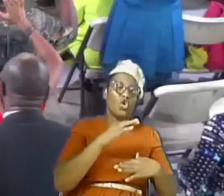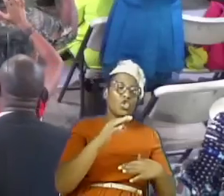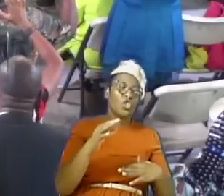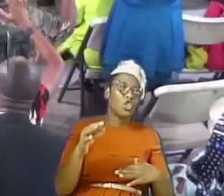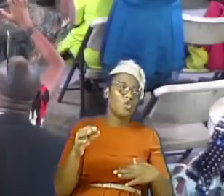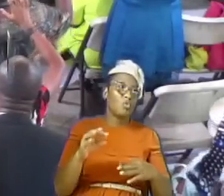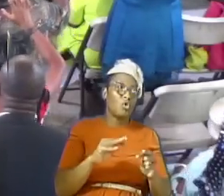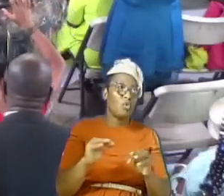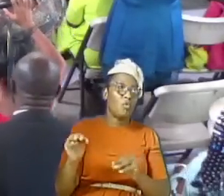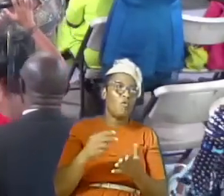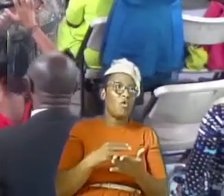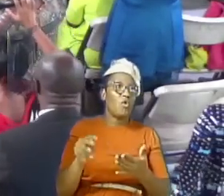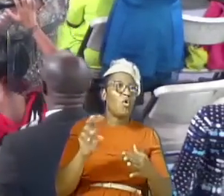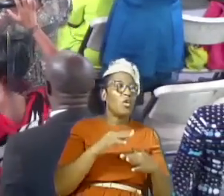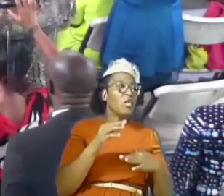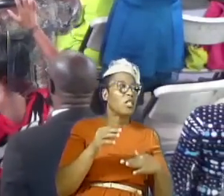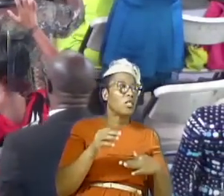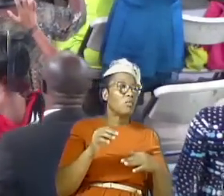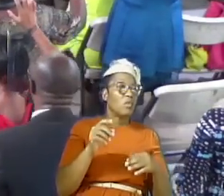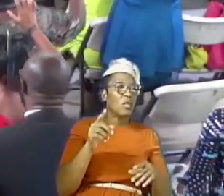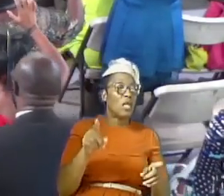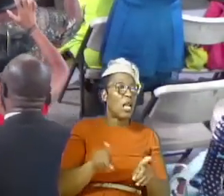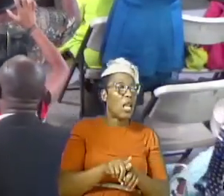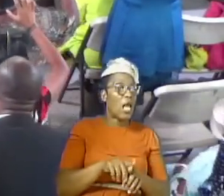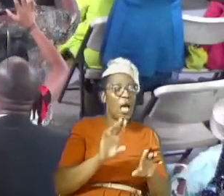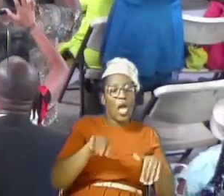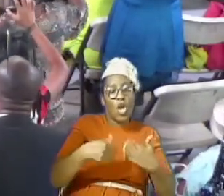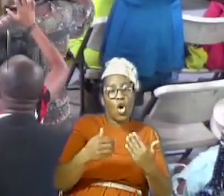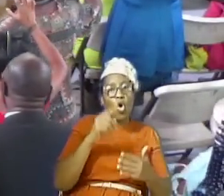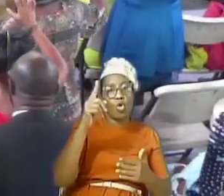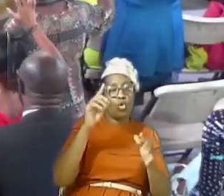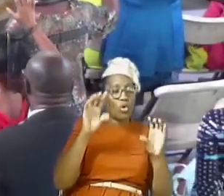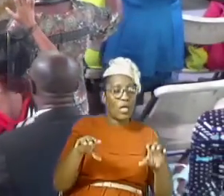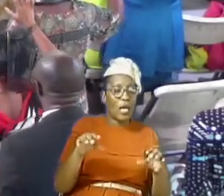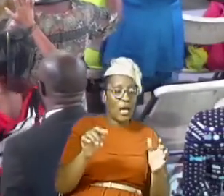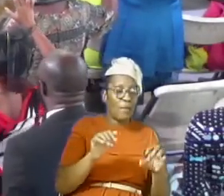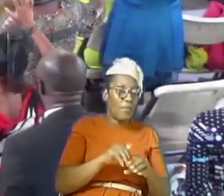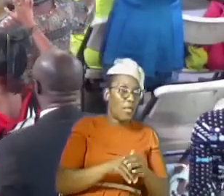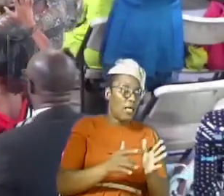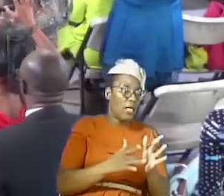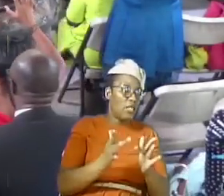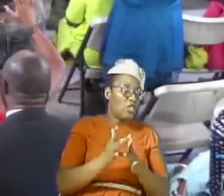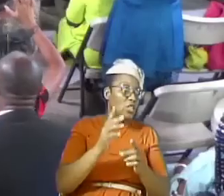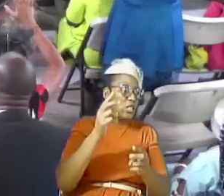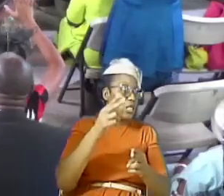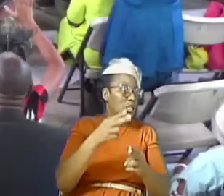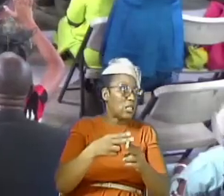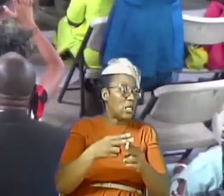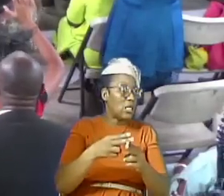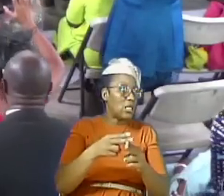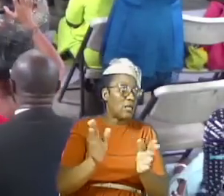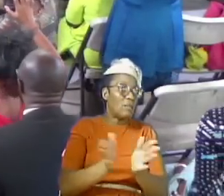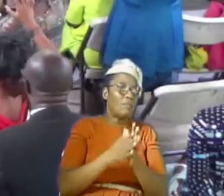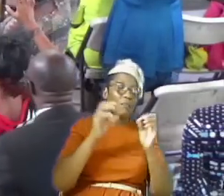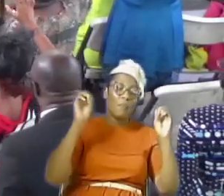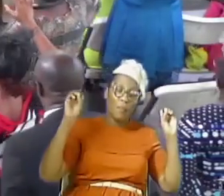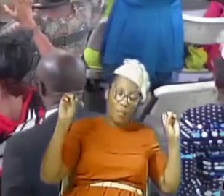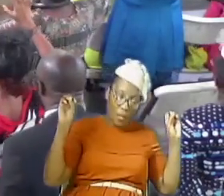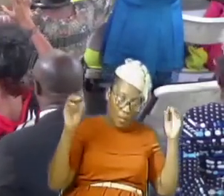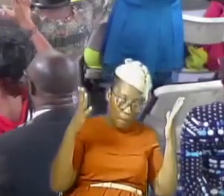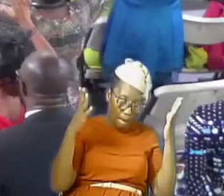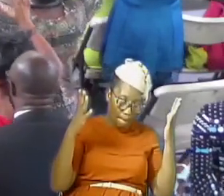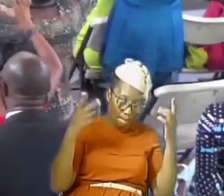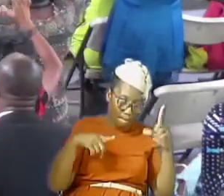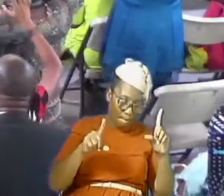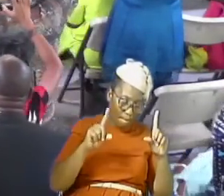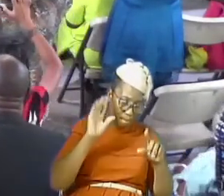Ghost, like only you can. Halo, and do like only you can. In the name of Jesus